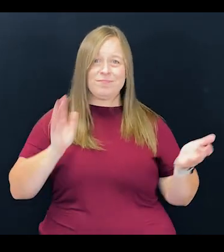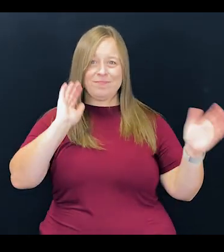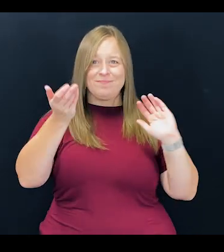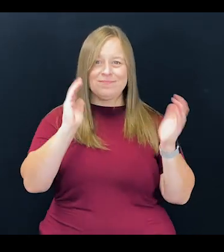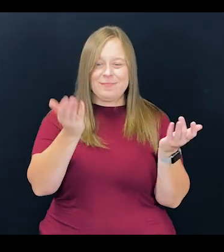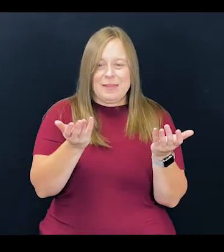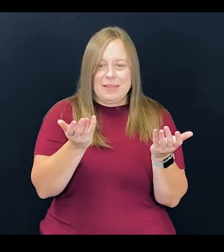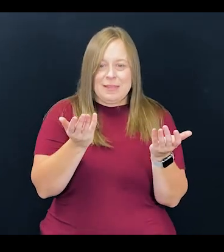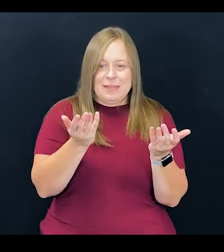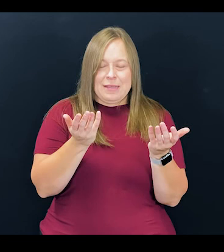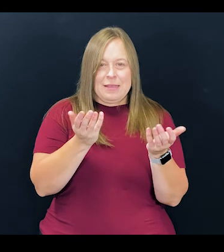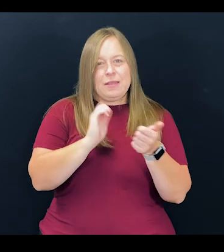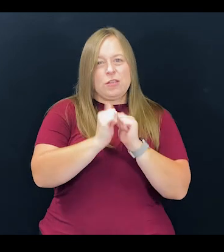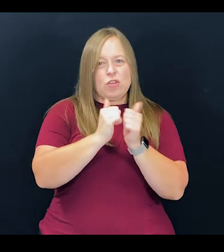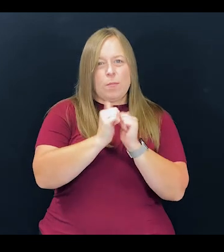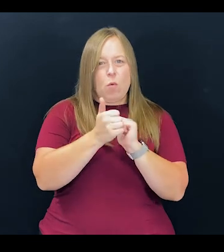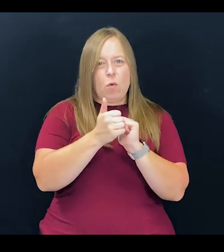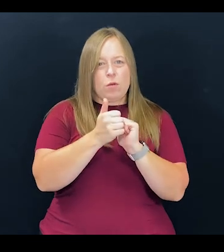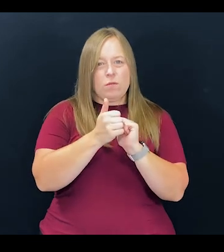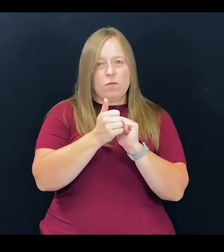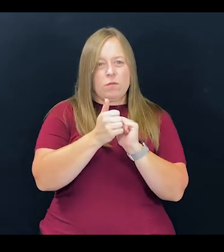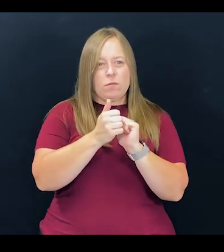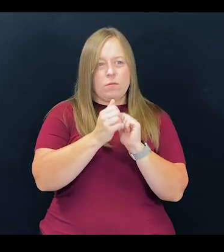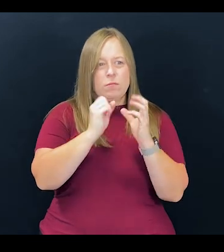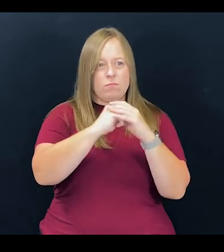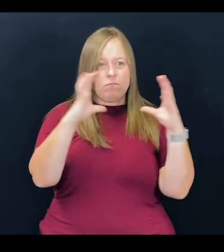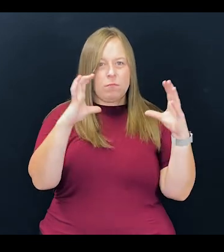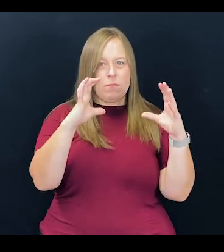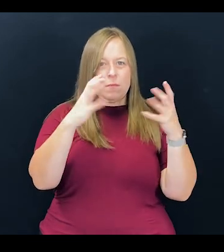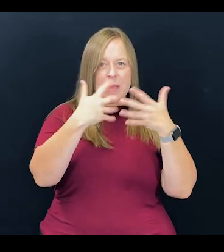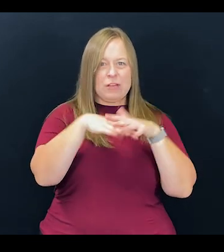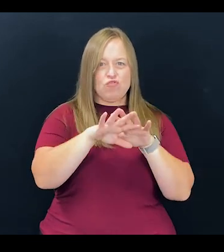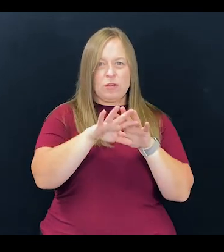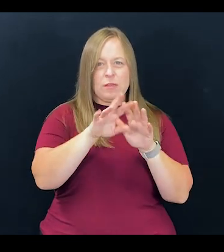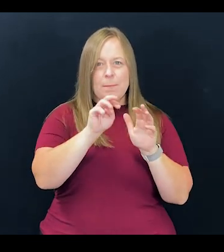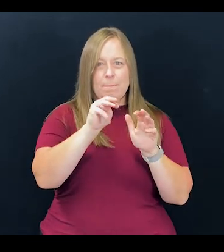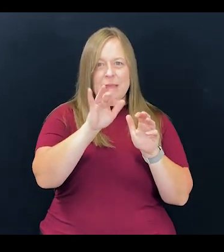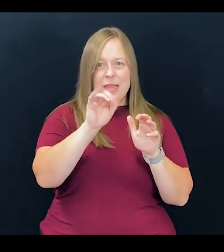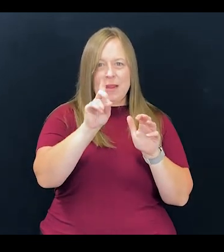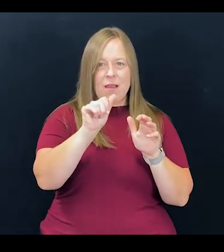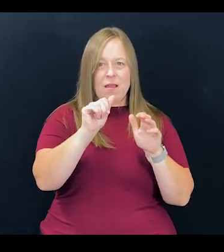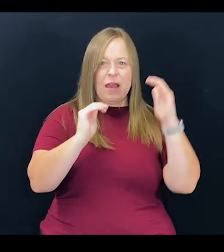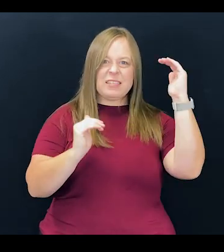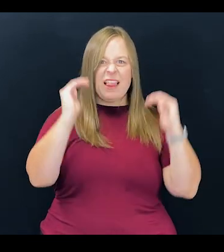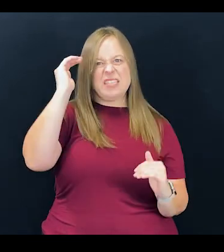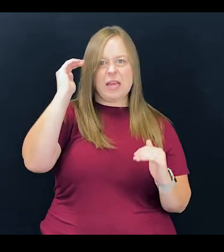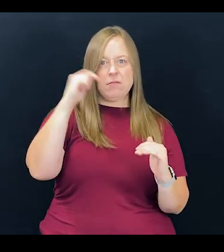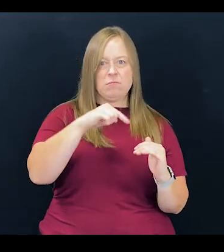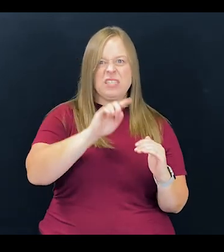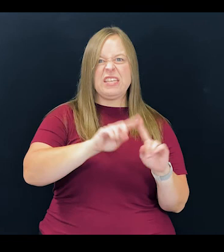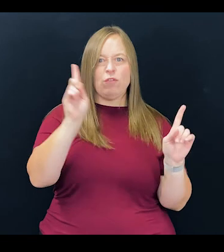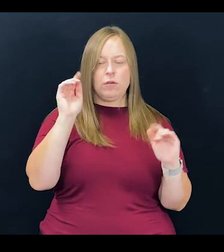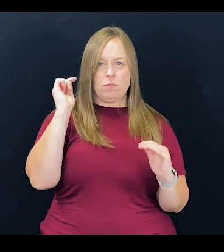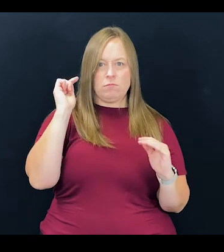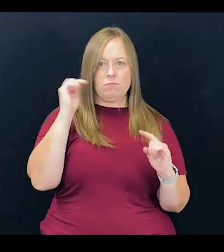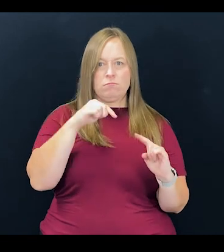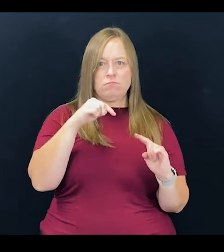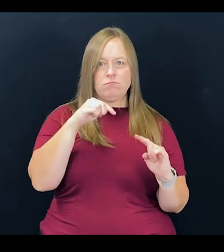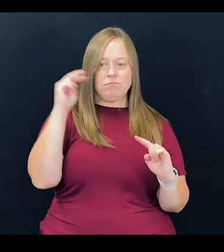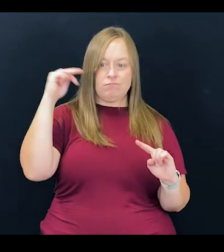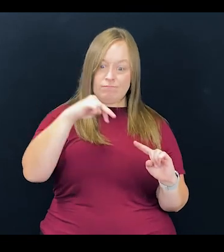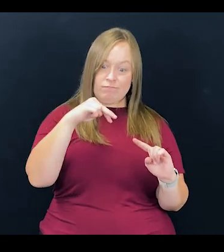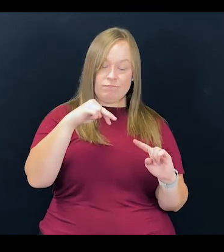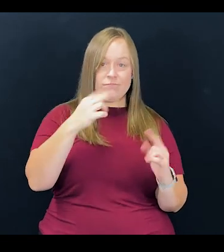jumping around, these sports are viewed by the mainstream as less than, as